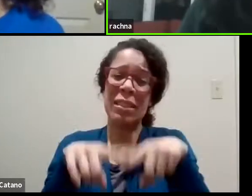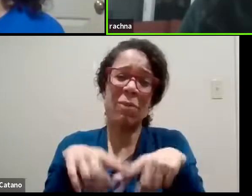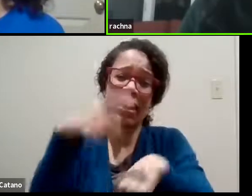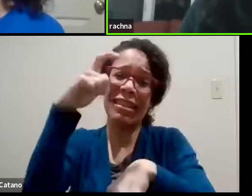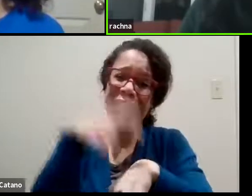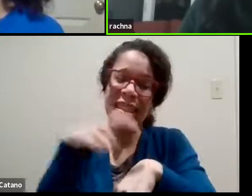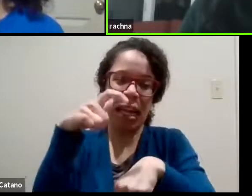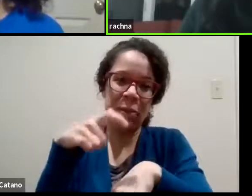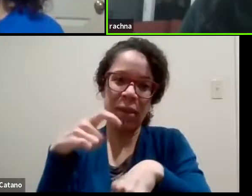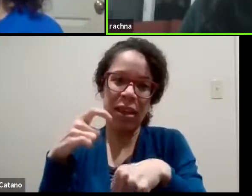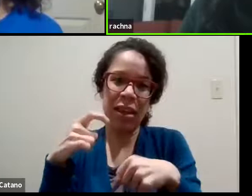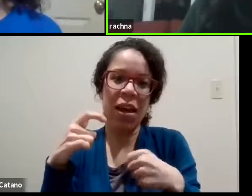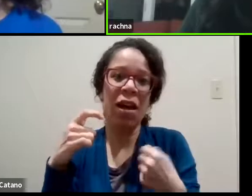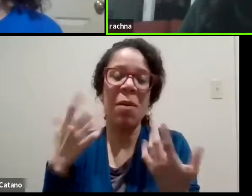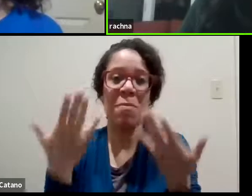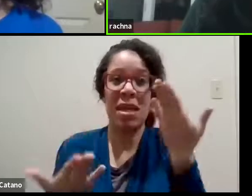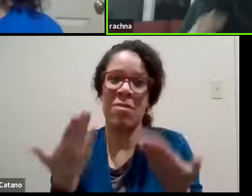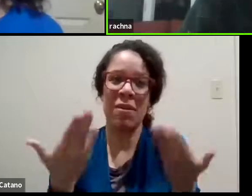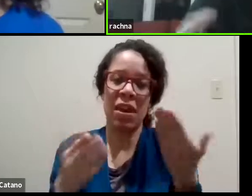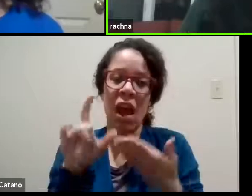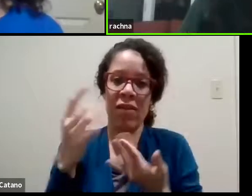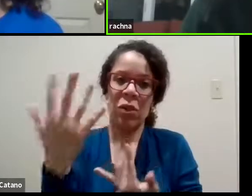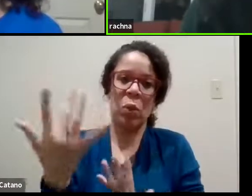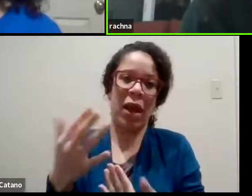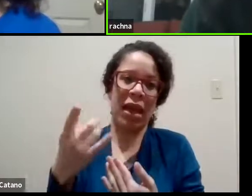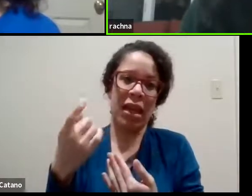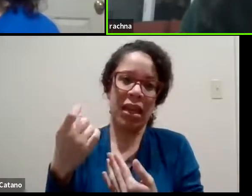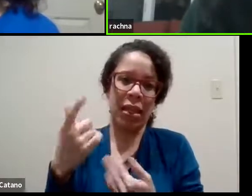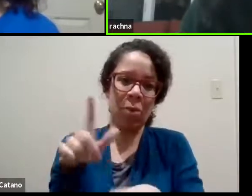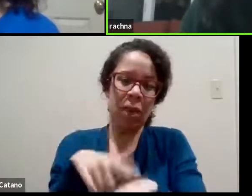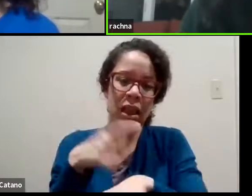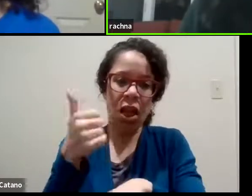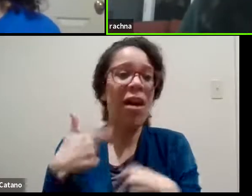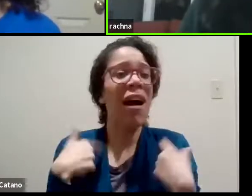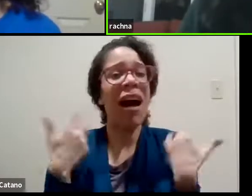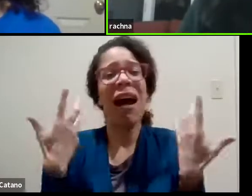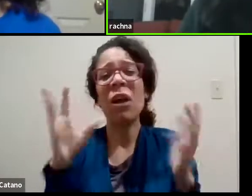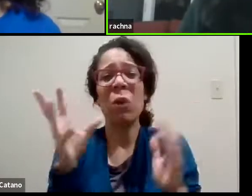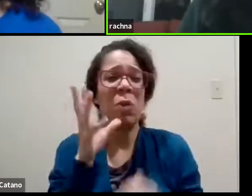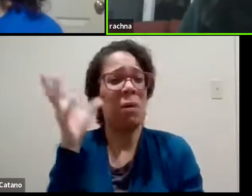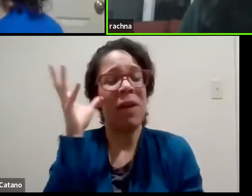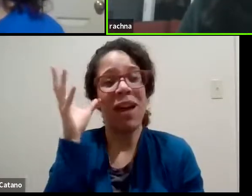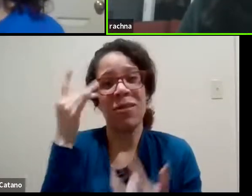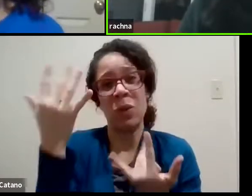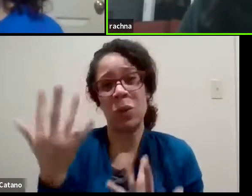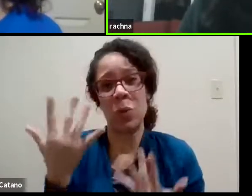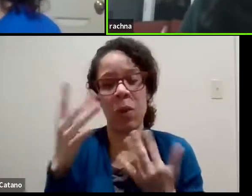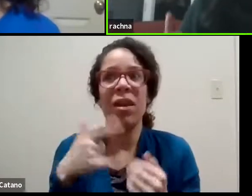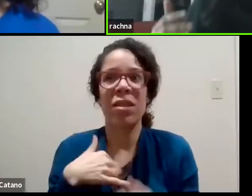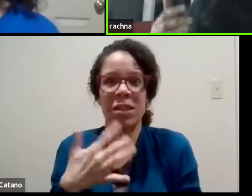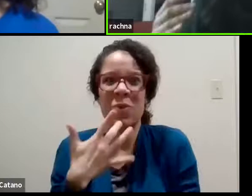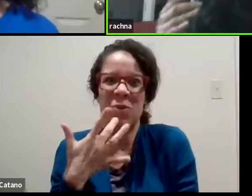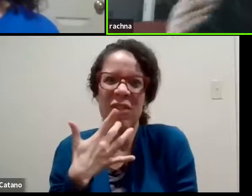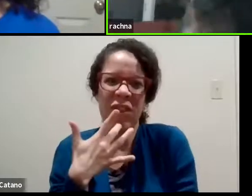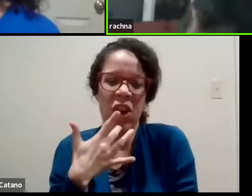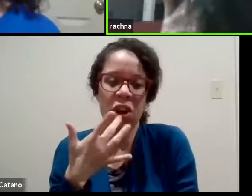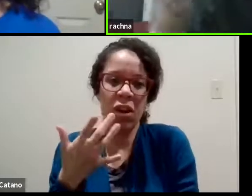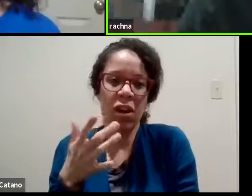Unfortunately, you might have to wait a little longer. I'm not a big fan of parents having to wait. So I'd rather you